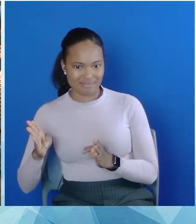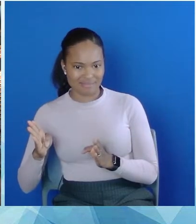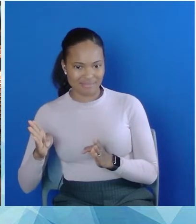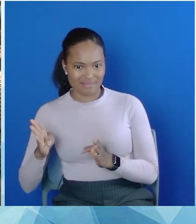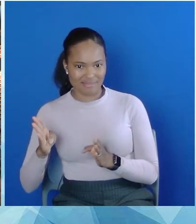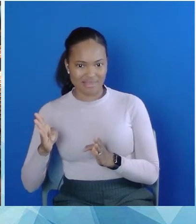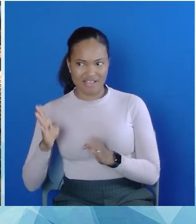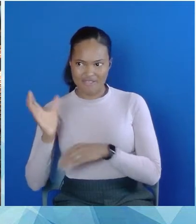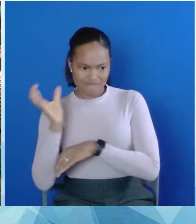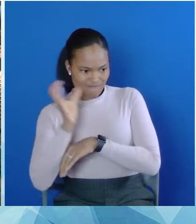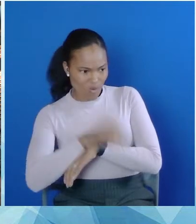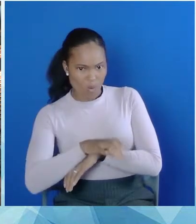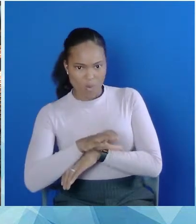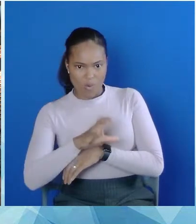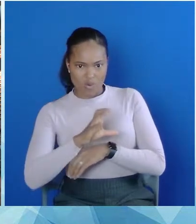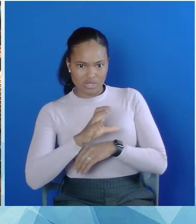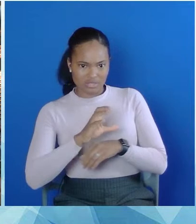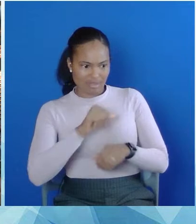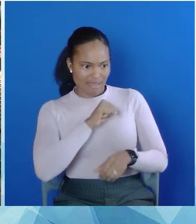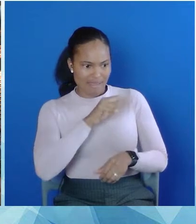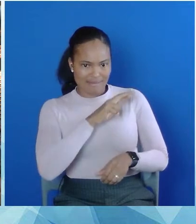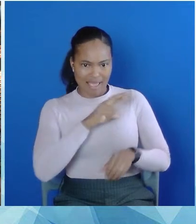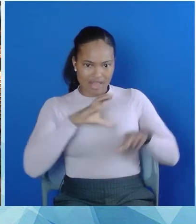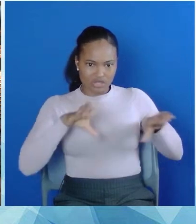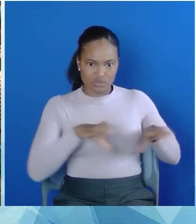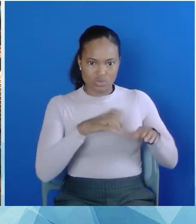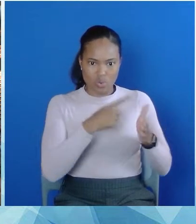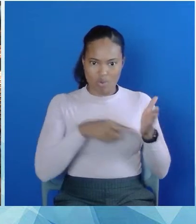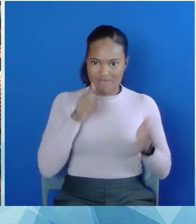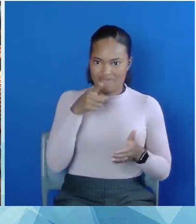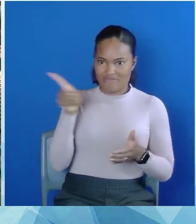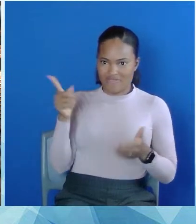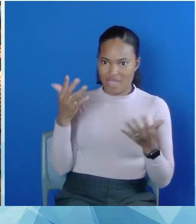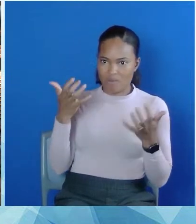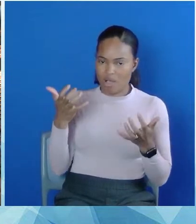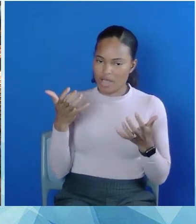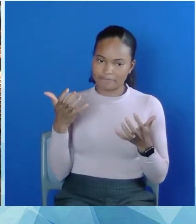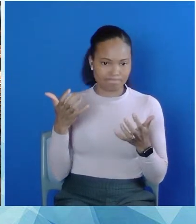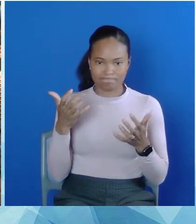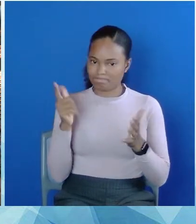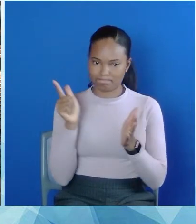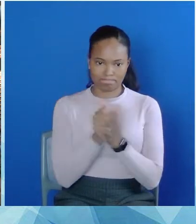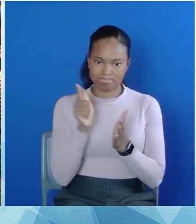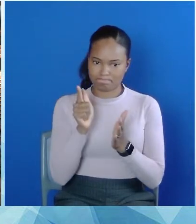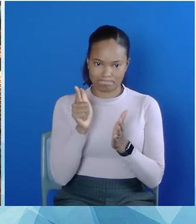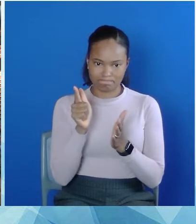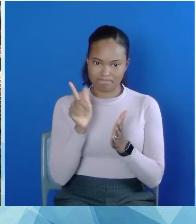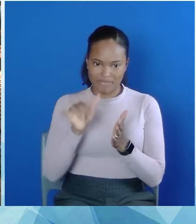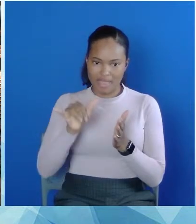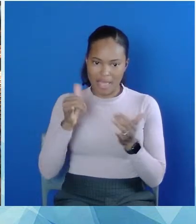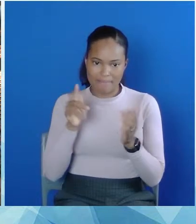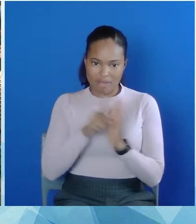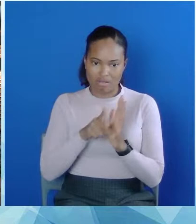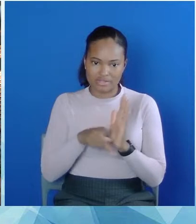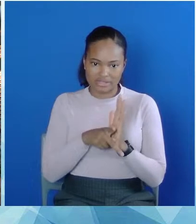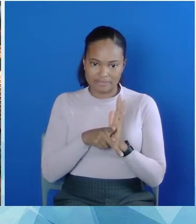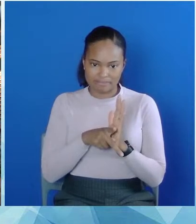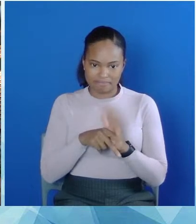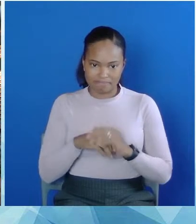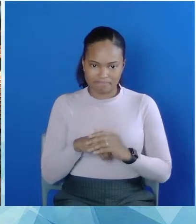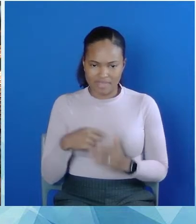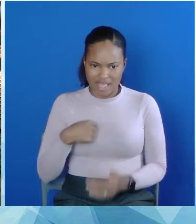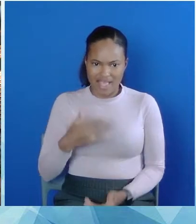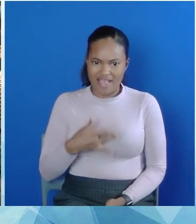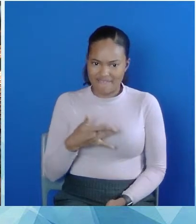onto the superintendent, which is in direct violation of standing policy. And I feel like that should